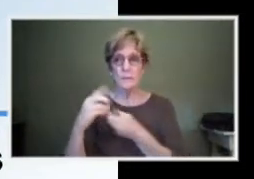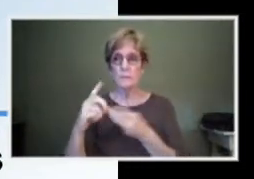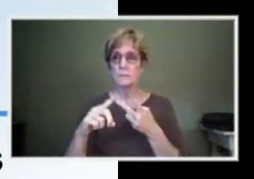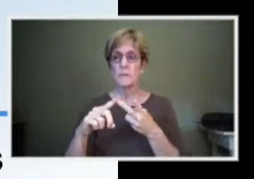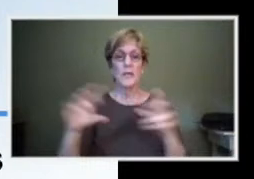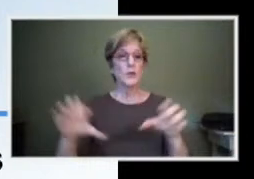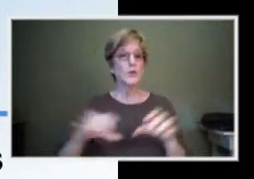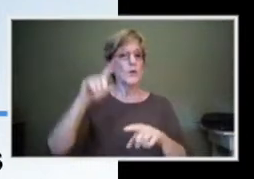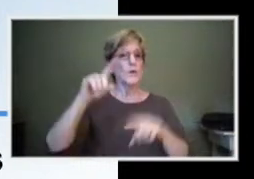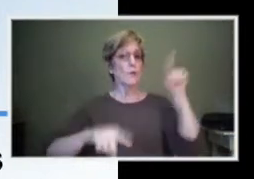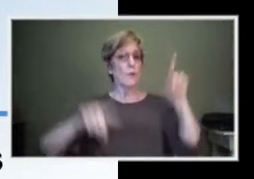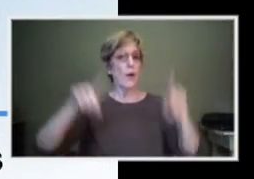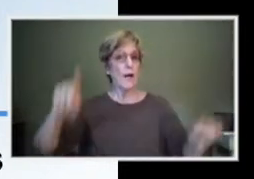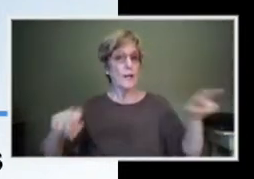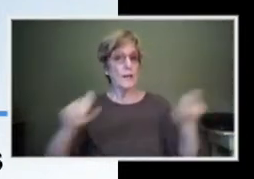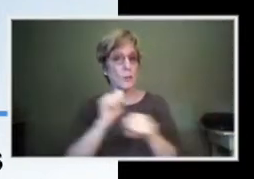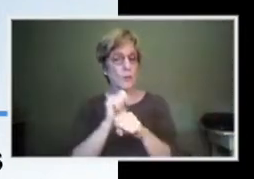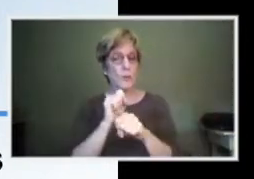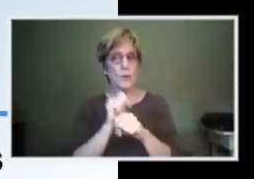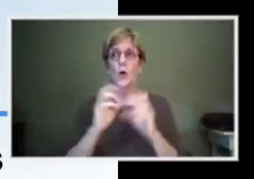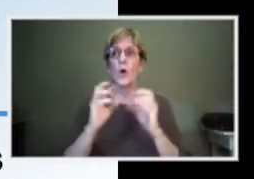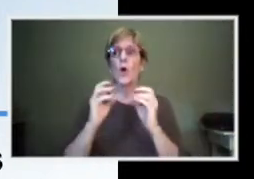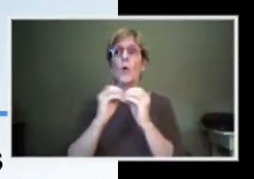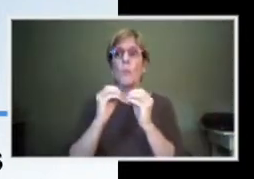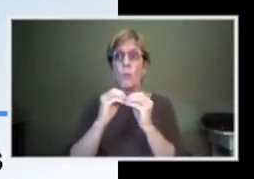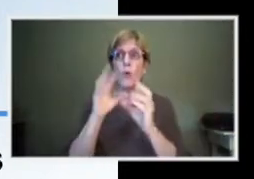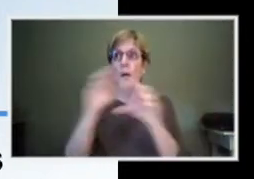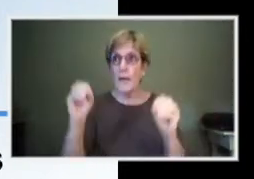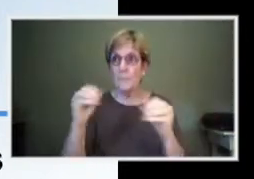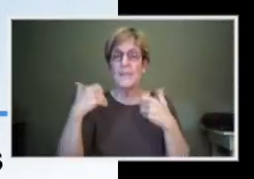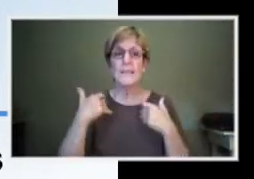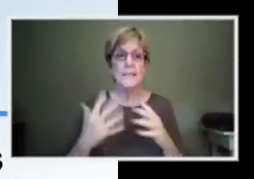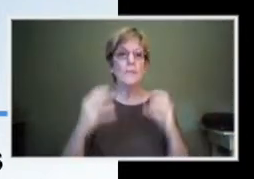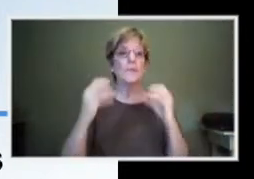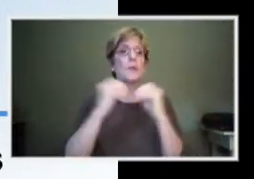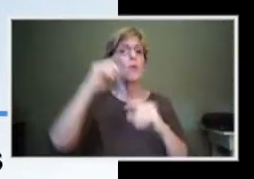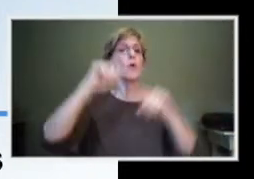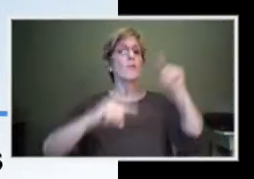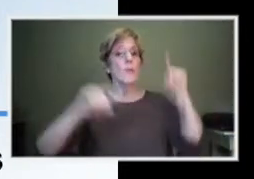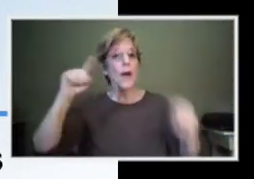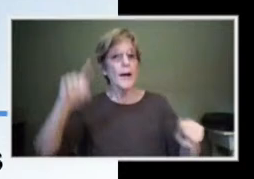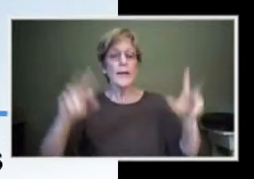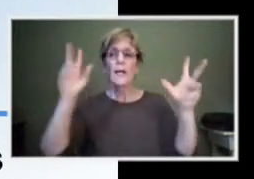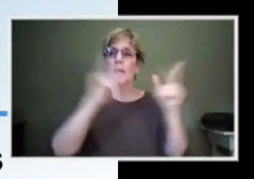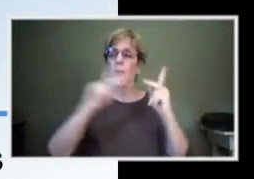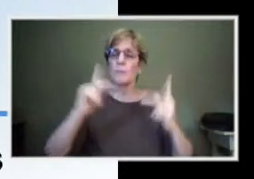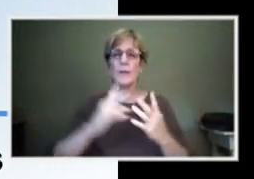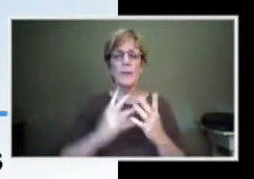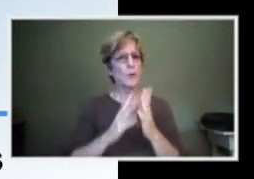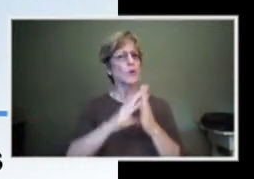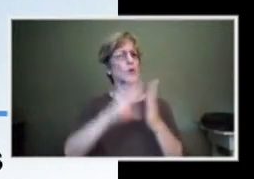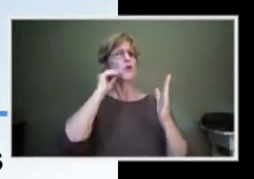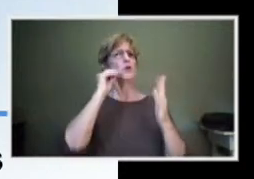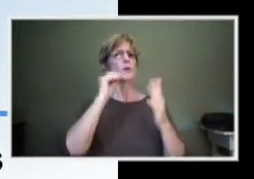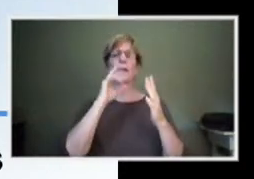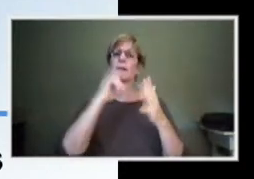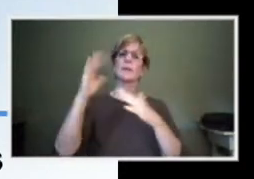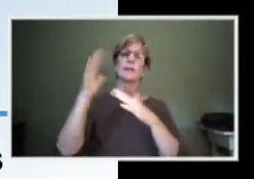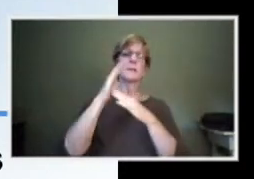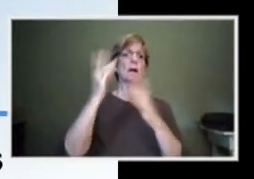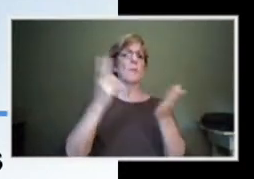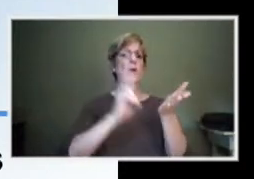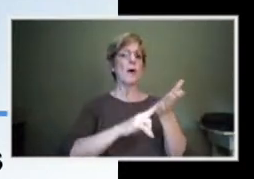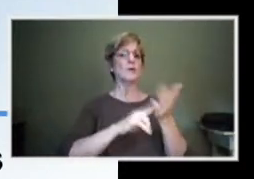variety of work? Are more firms getting a wider variety of work? Are people growing? Are they getting prime contracts? Lots of different ways to think about it. But